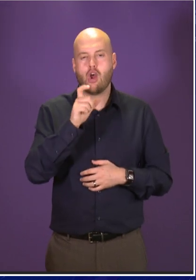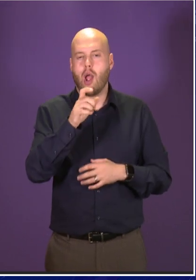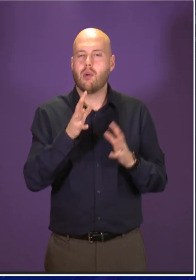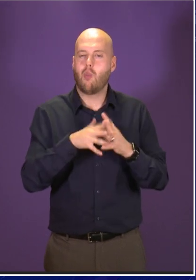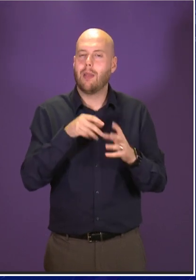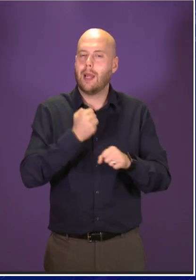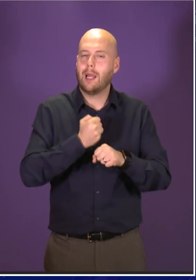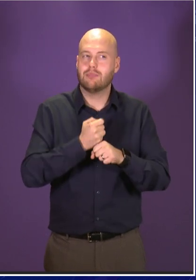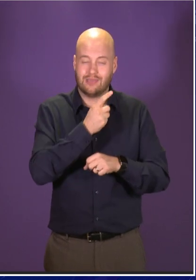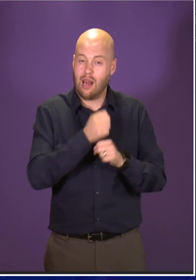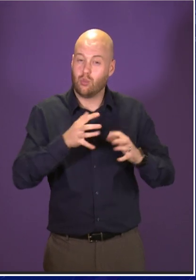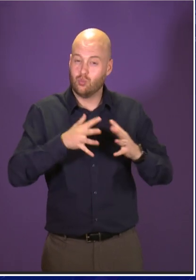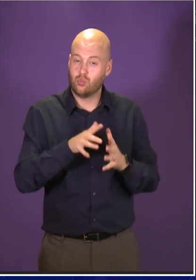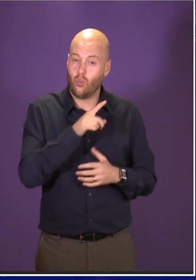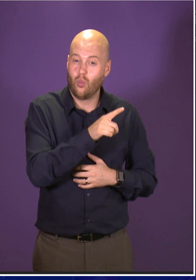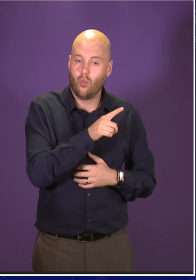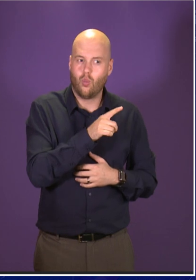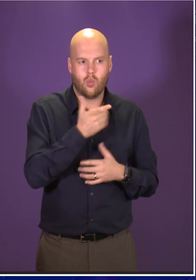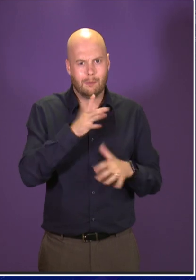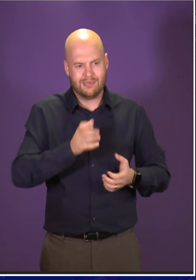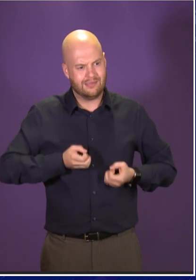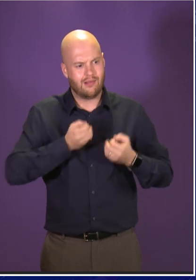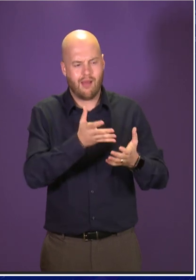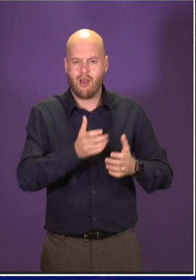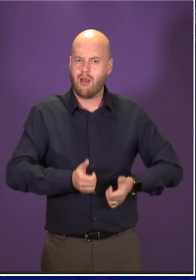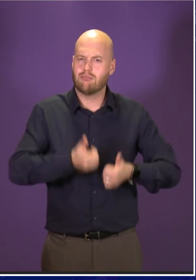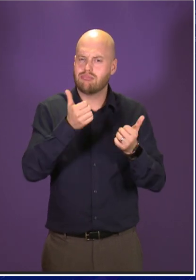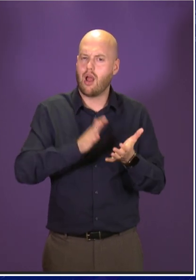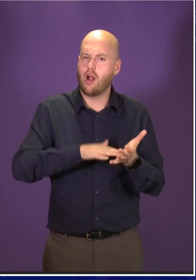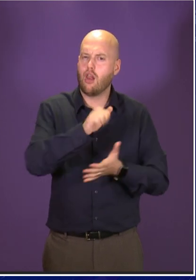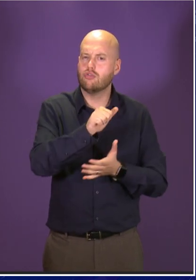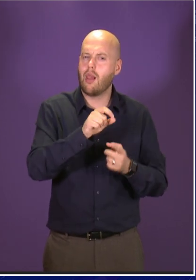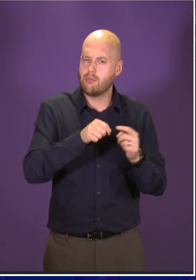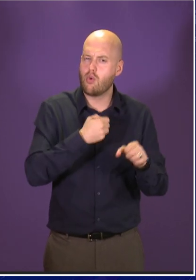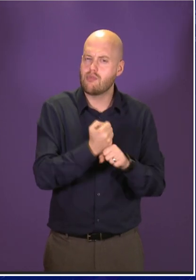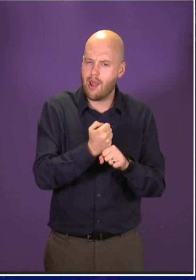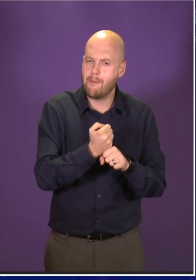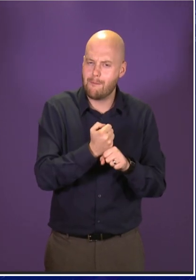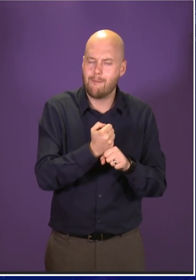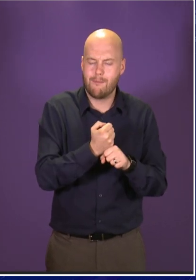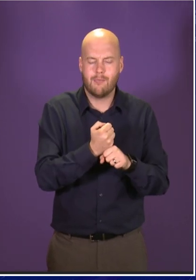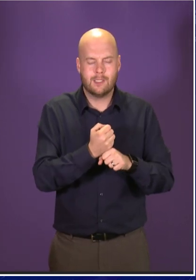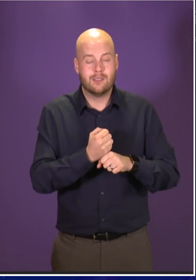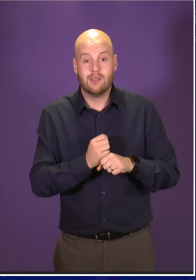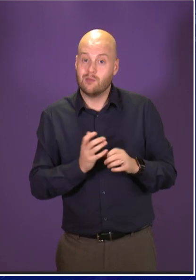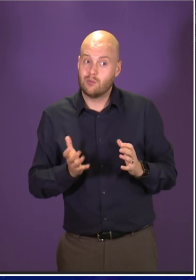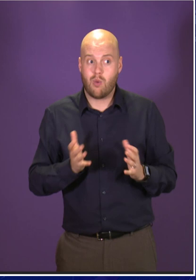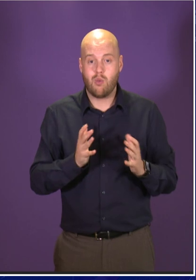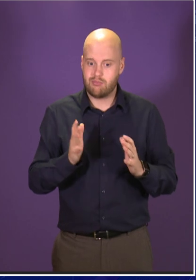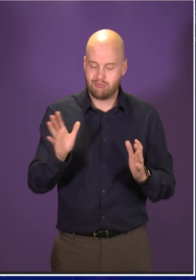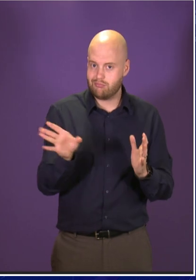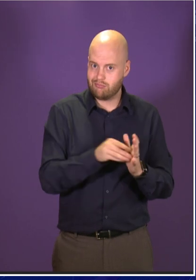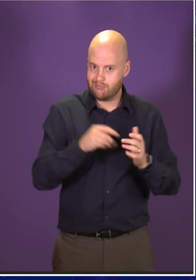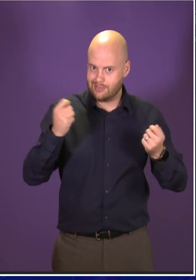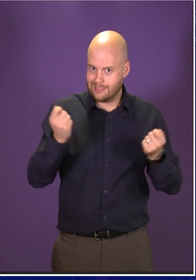in Glasgow, we delivered an exceptional cultural programme, Festival 2018, alongside it. So these